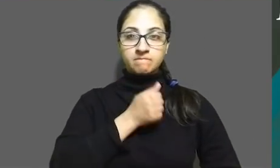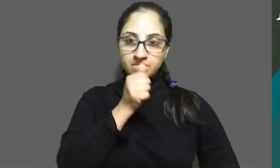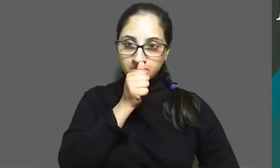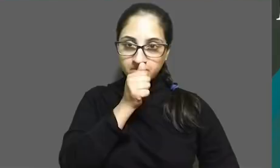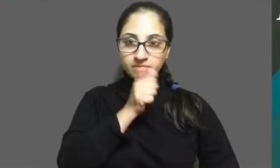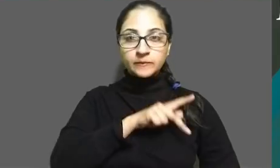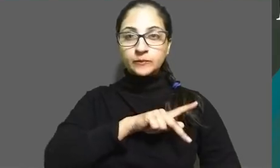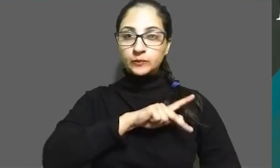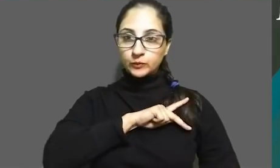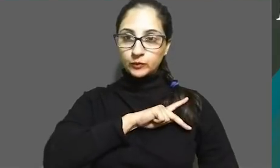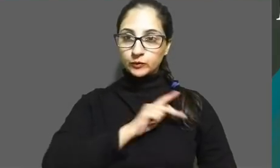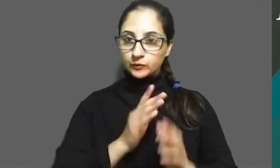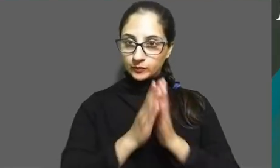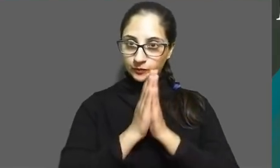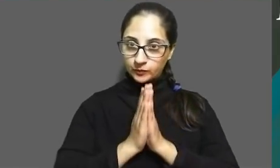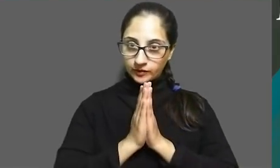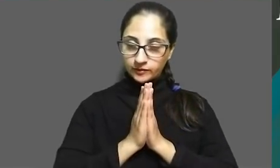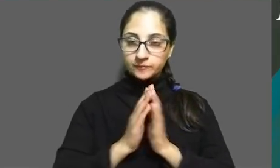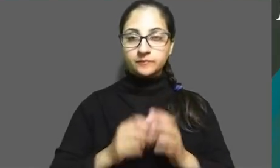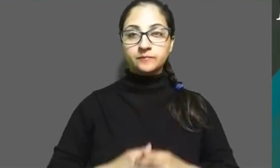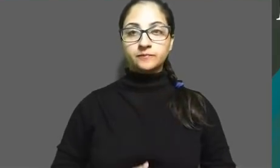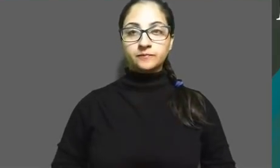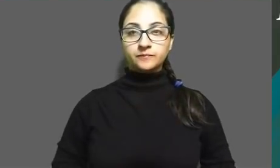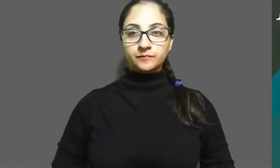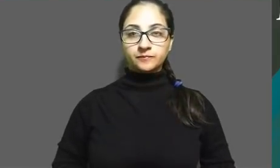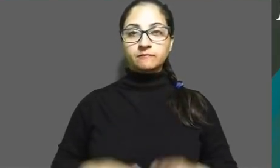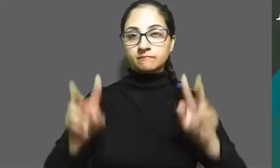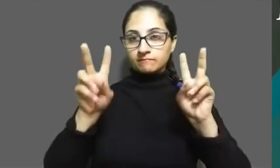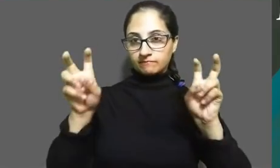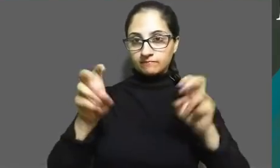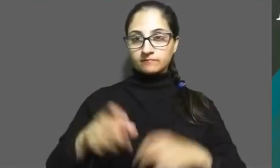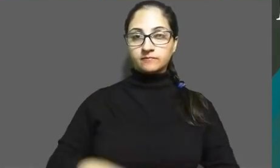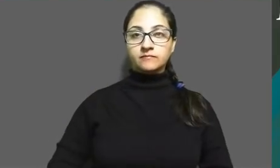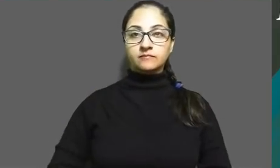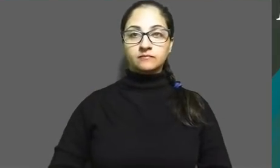of private, personal prayer."